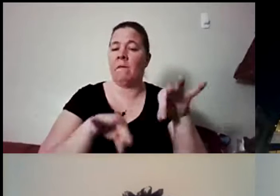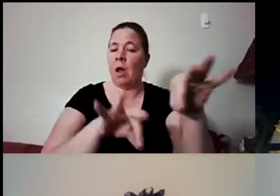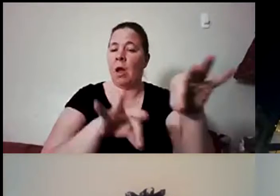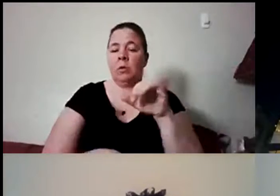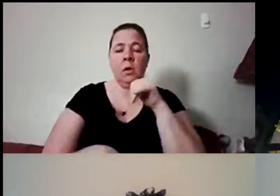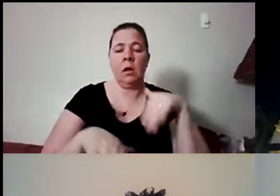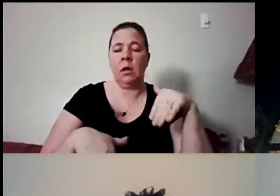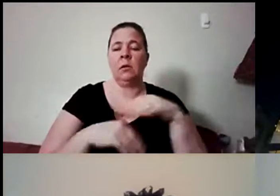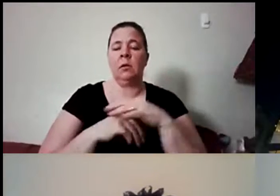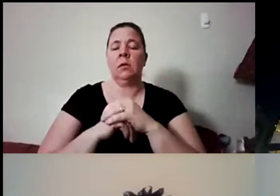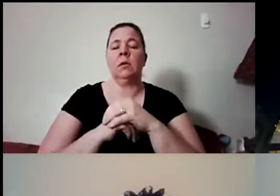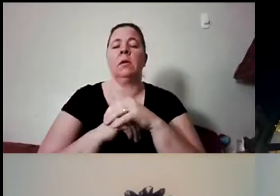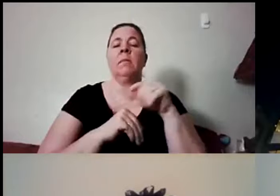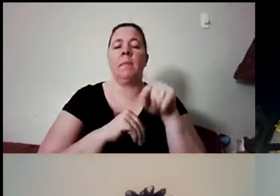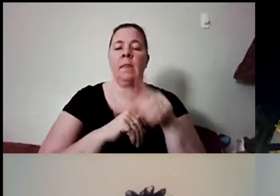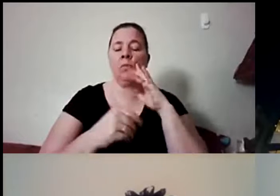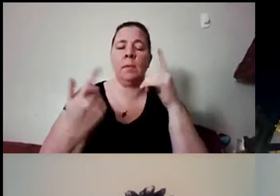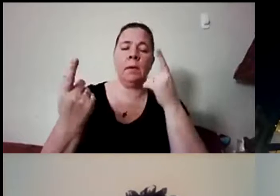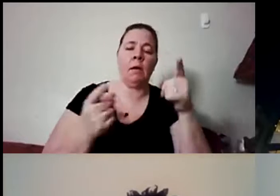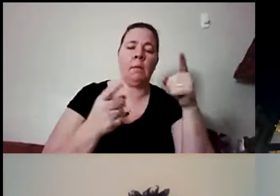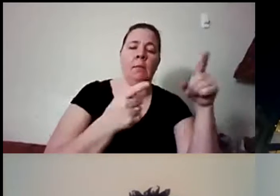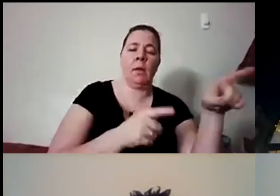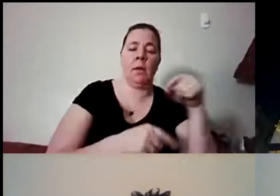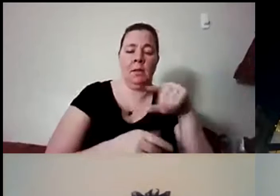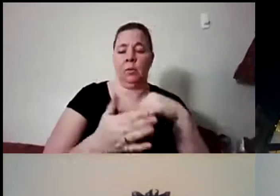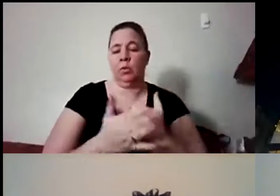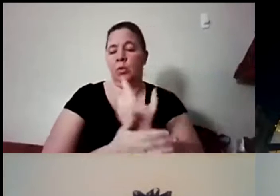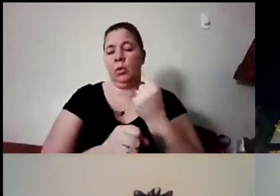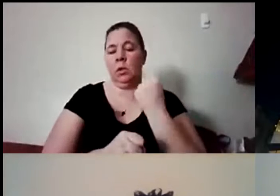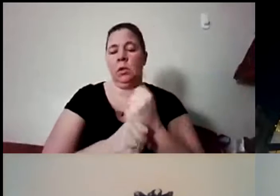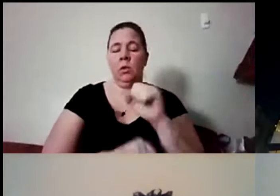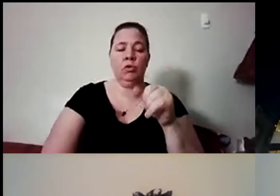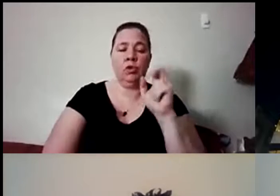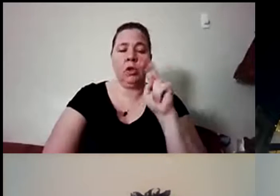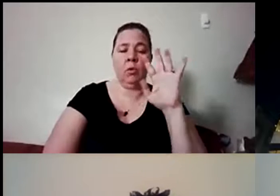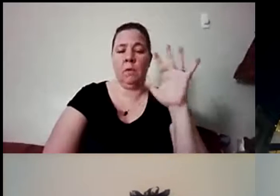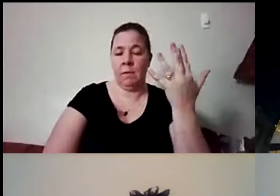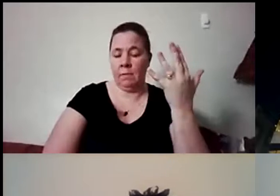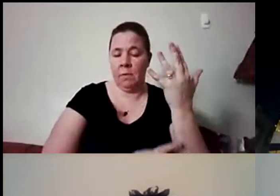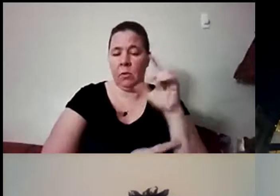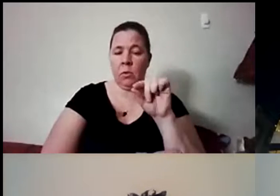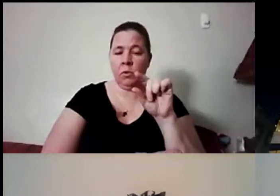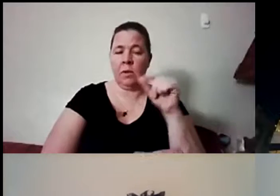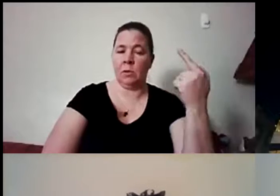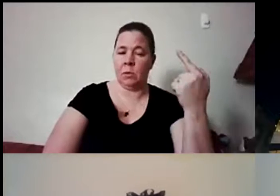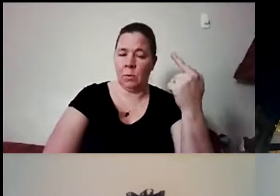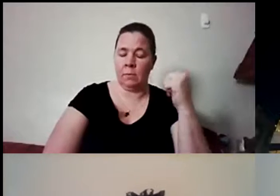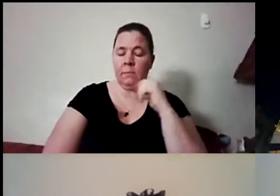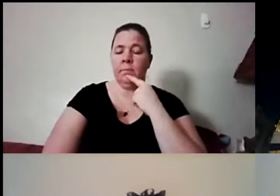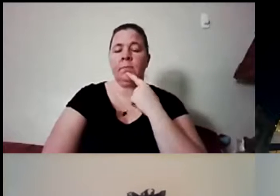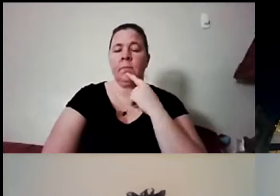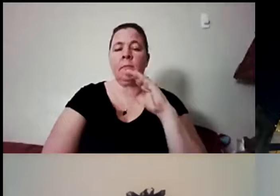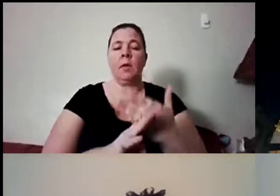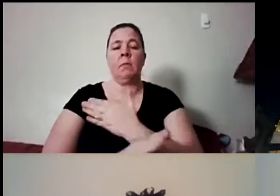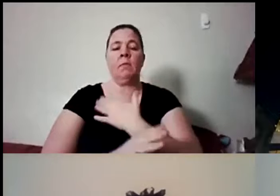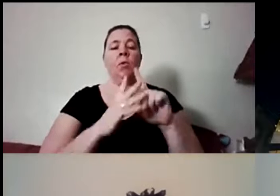note. This is what is going to be happening. This is a new year, and today is January 5th, 2021. Before we start, guys,